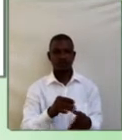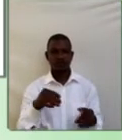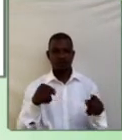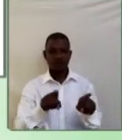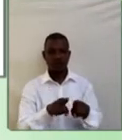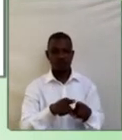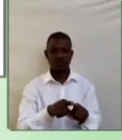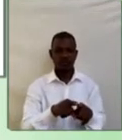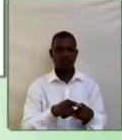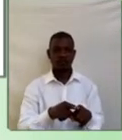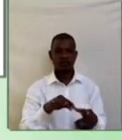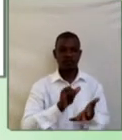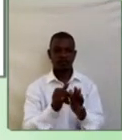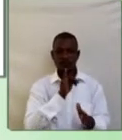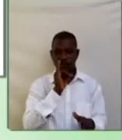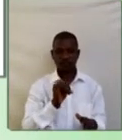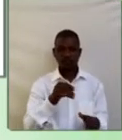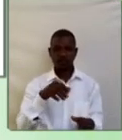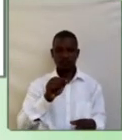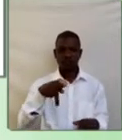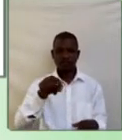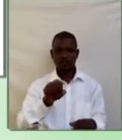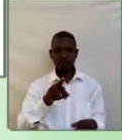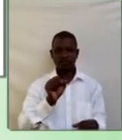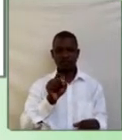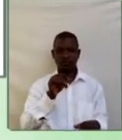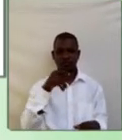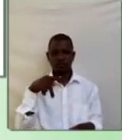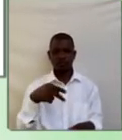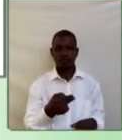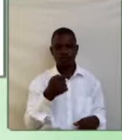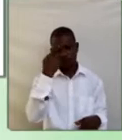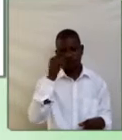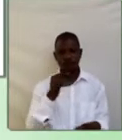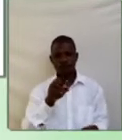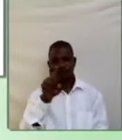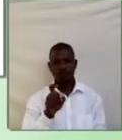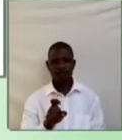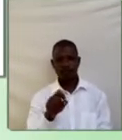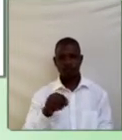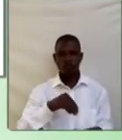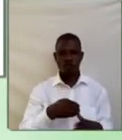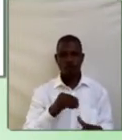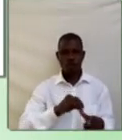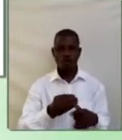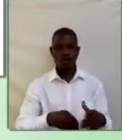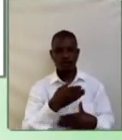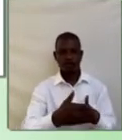as, that is apostrophe before s or after